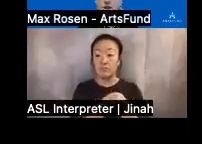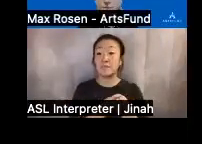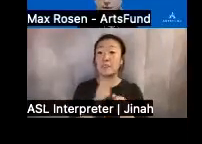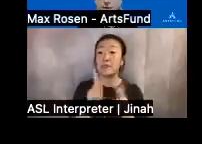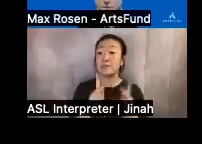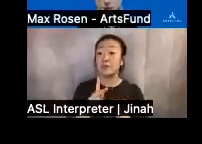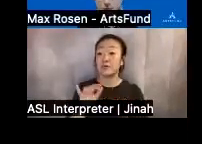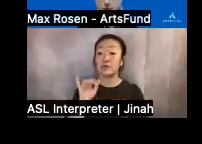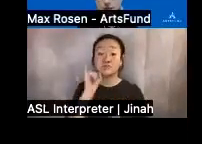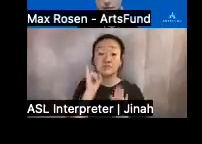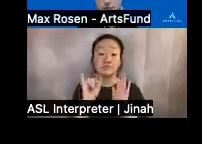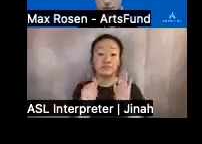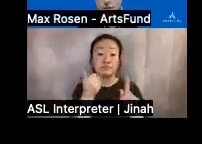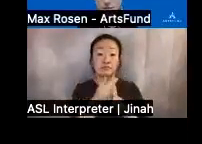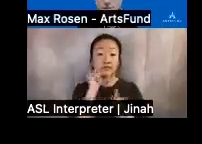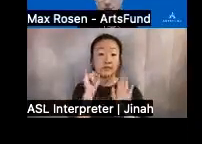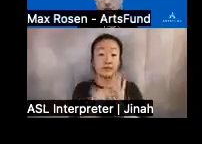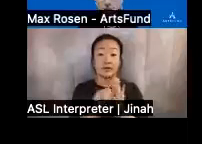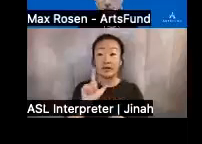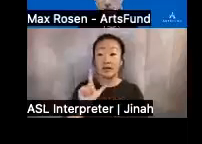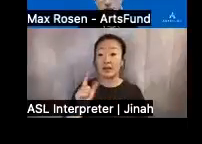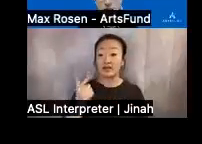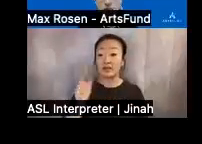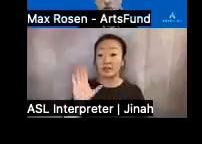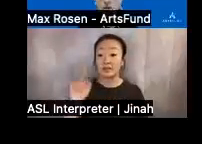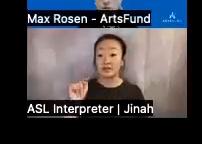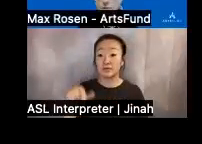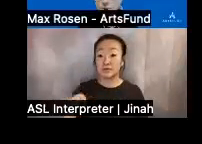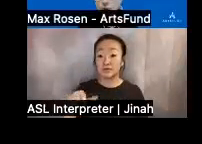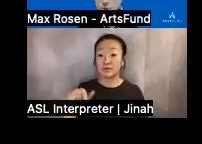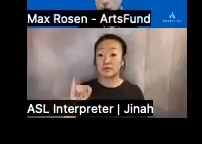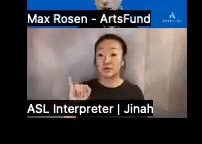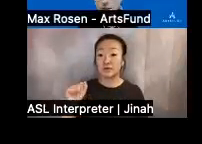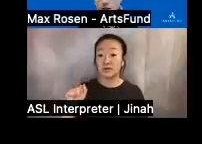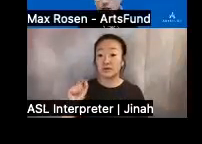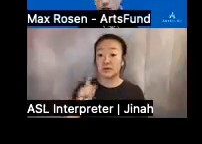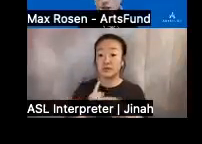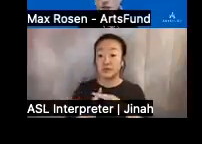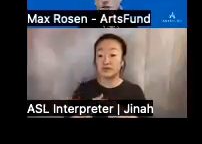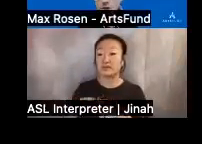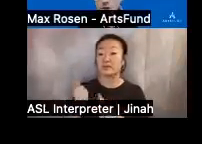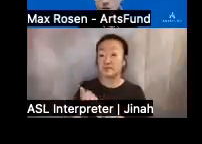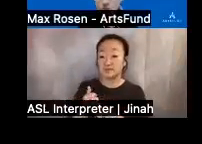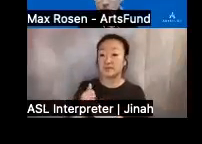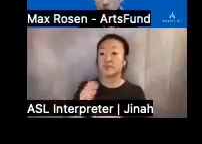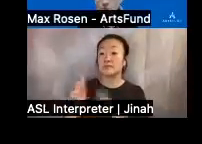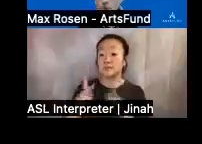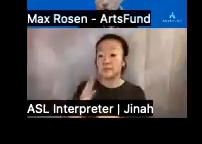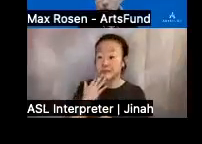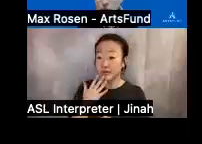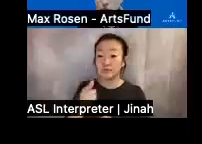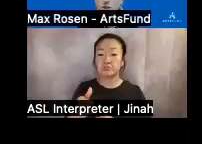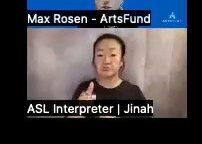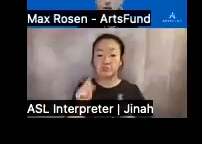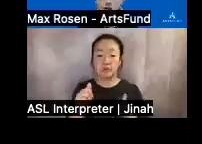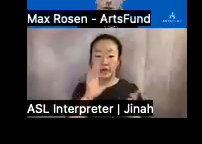as LGBTQ+, and as people with disabilities. You can learn more about how the data you share in this form will be